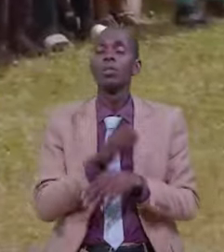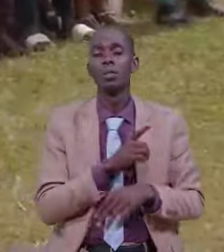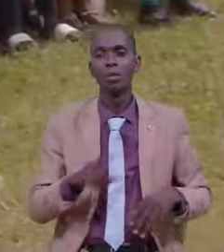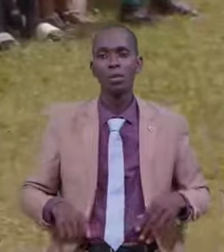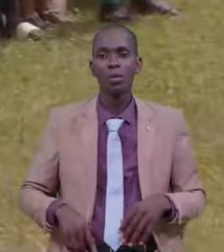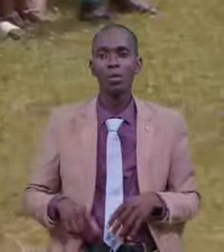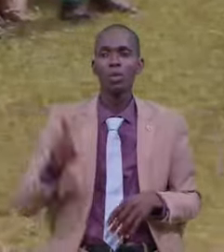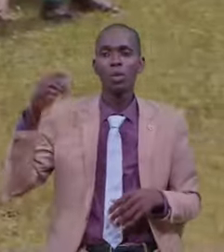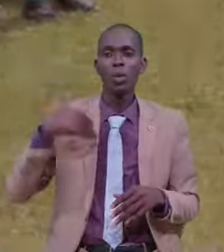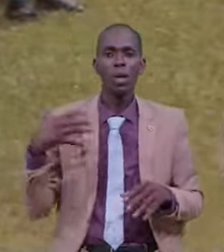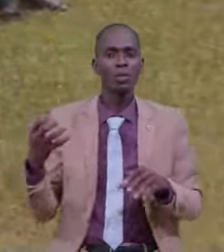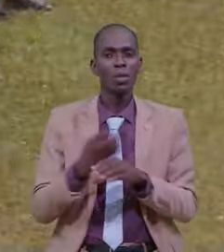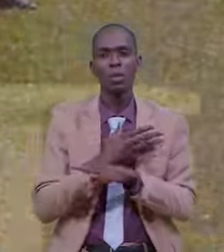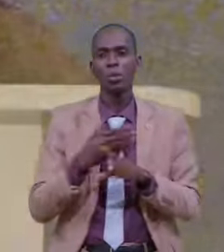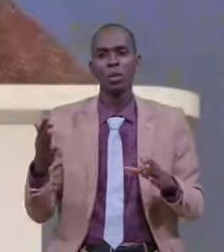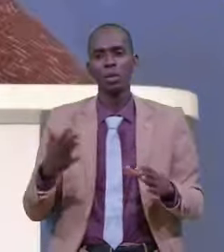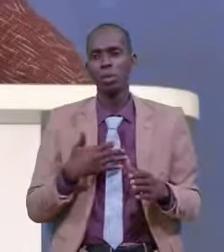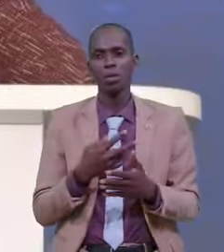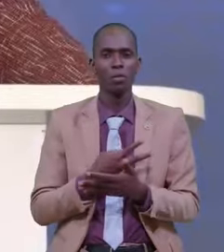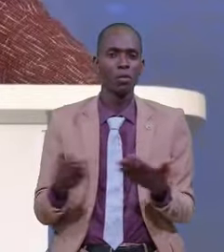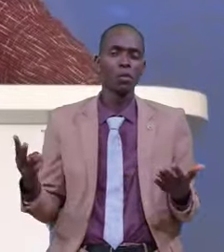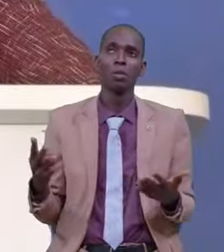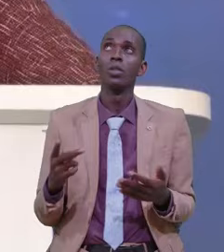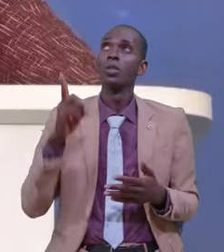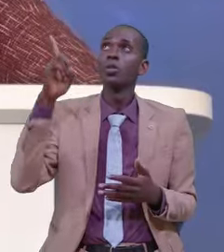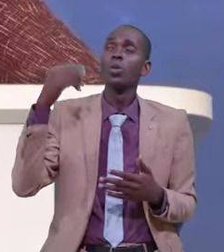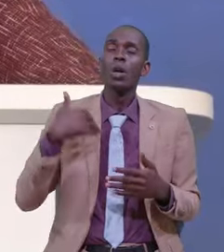my failure away. Say that.